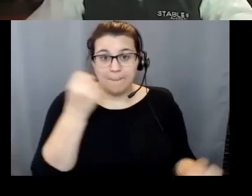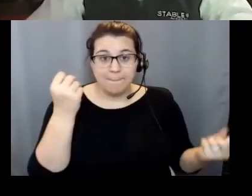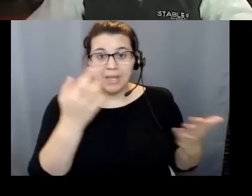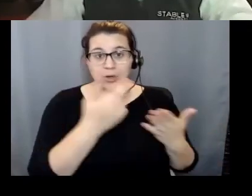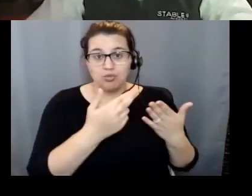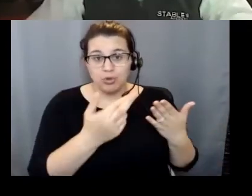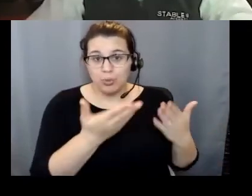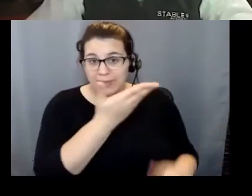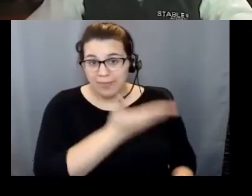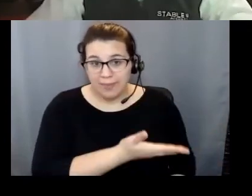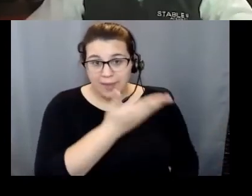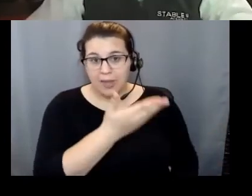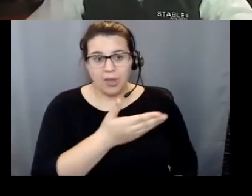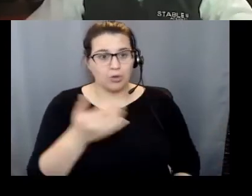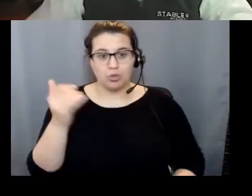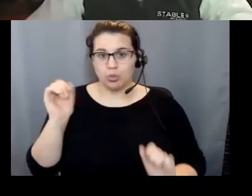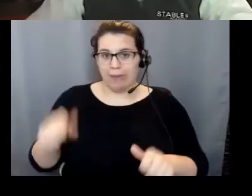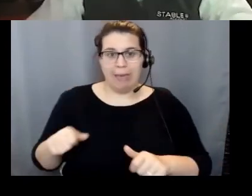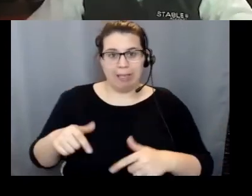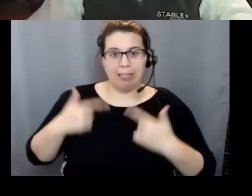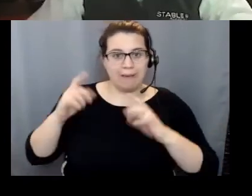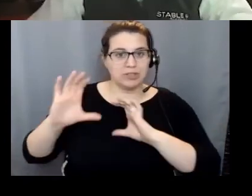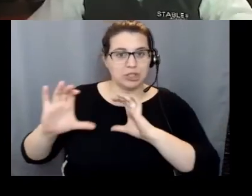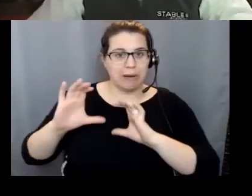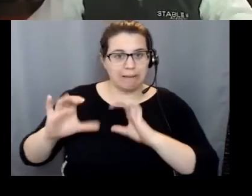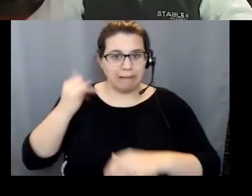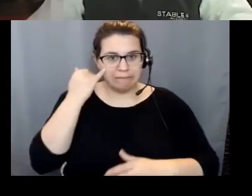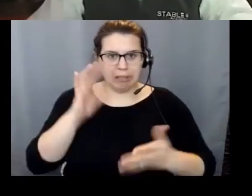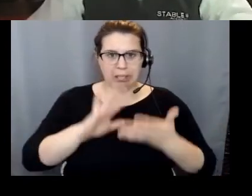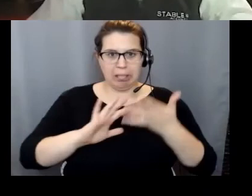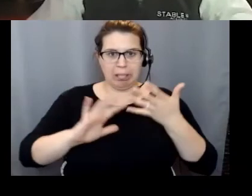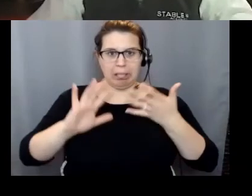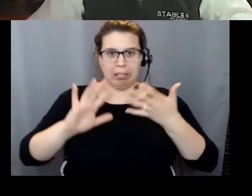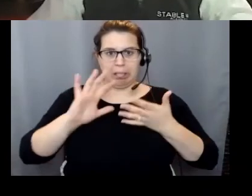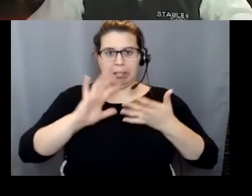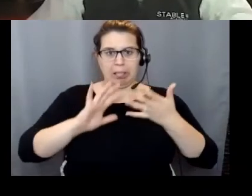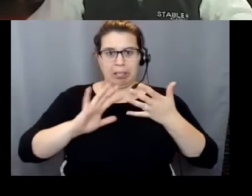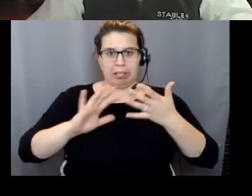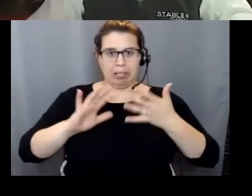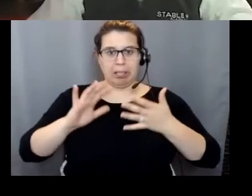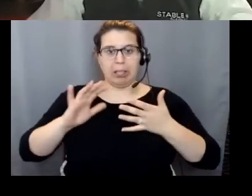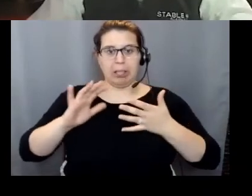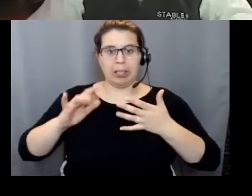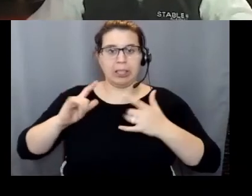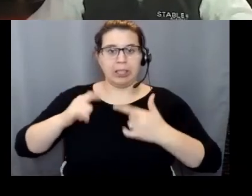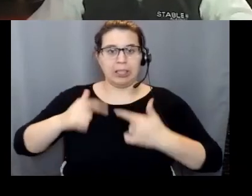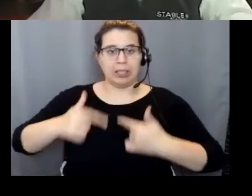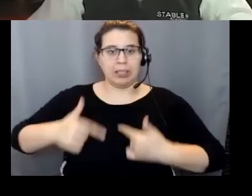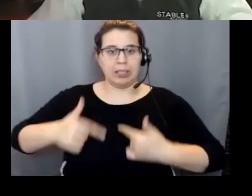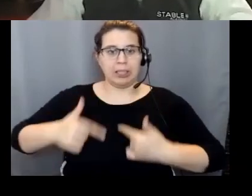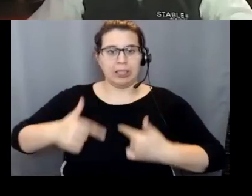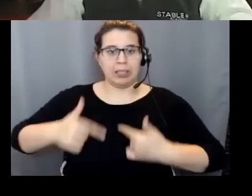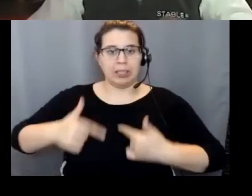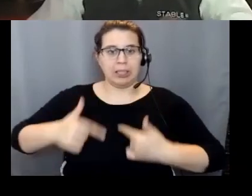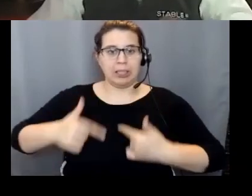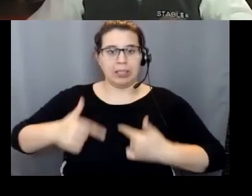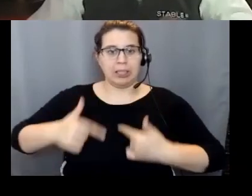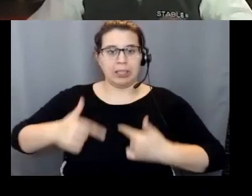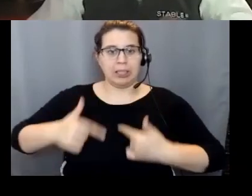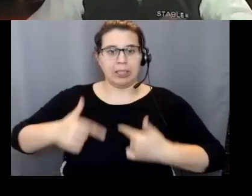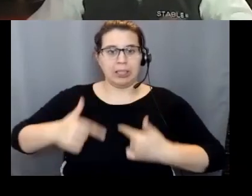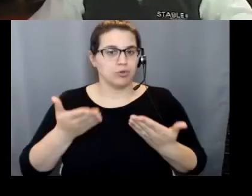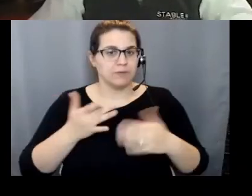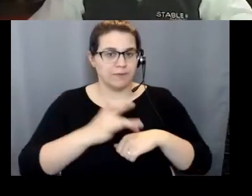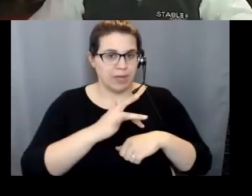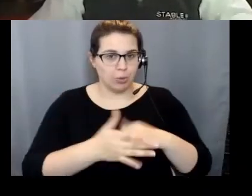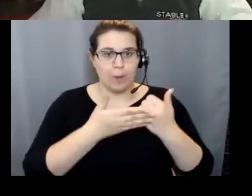here, of leaving a message or live chatting should you need that. Customer service is available to help you through the enrollment